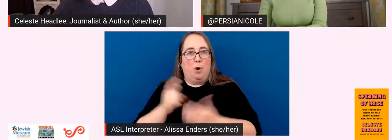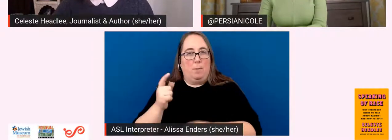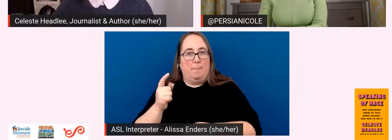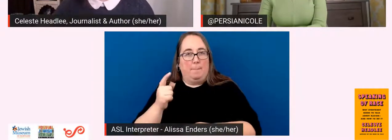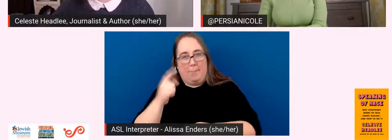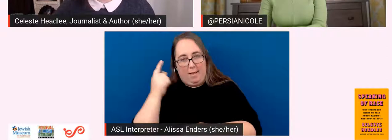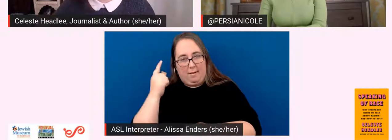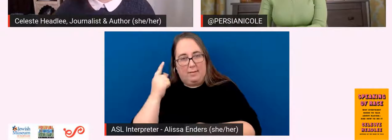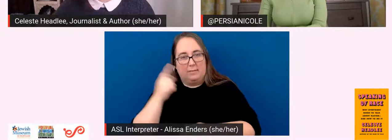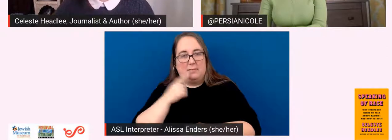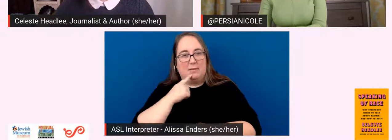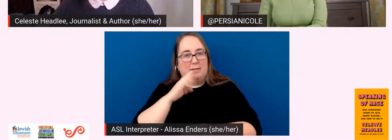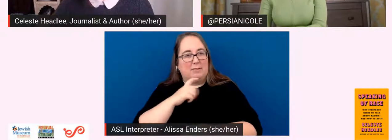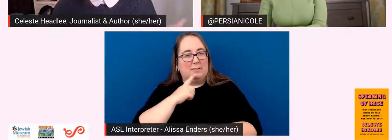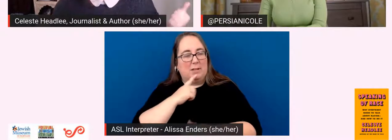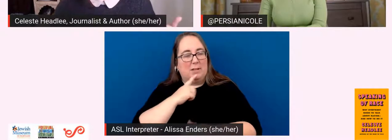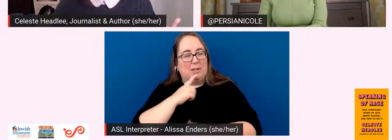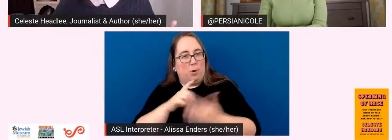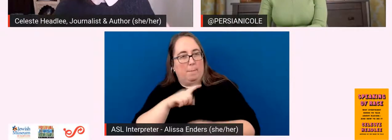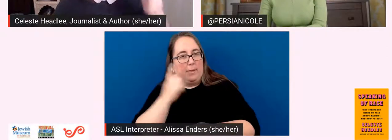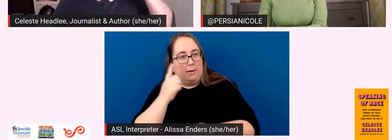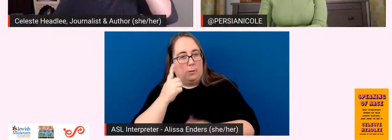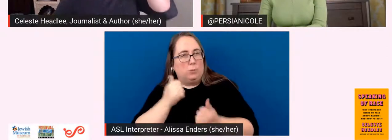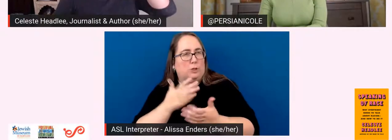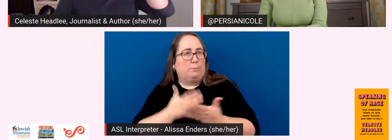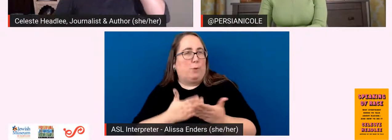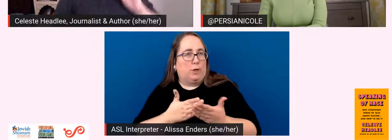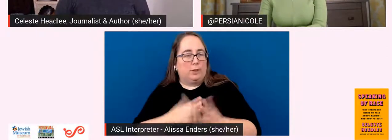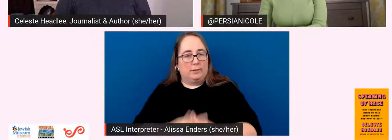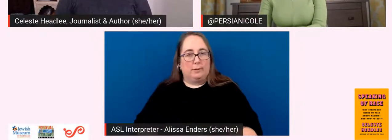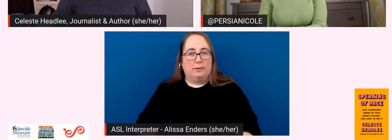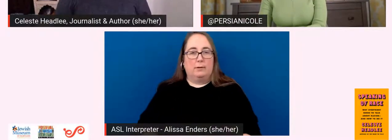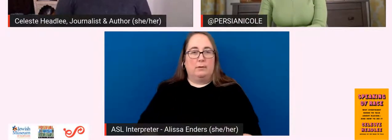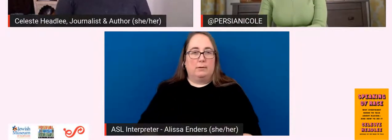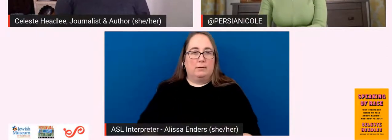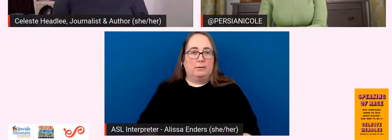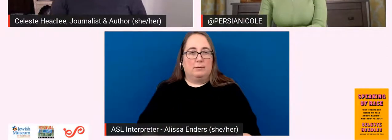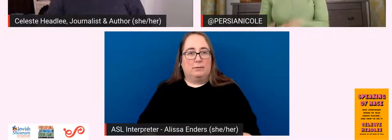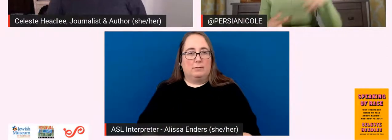said, don't ever say you're part Black. Which part?